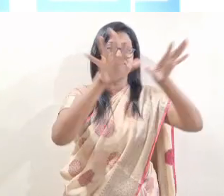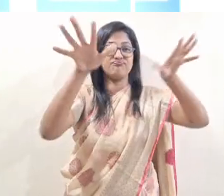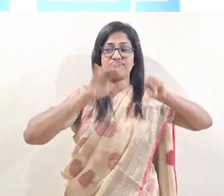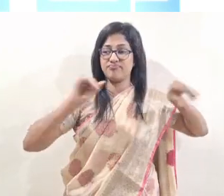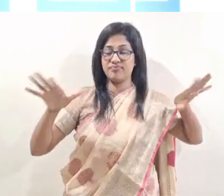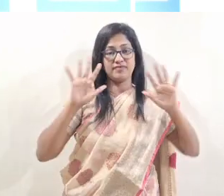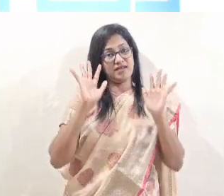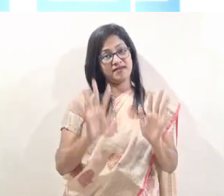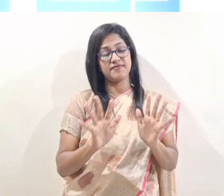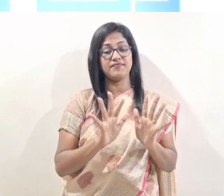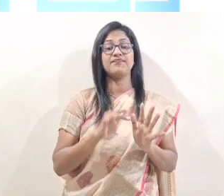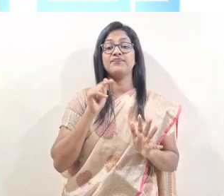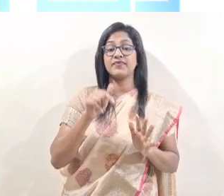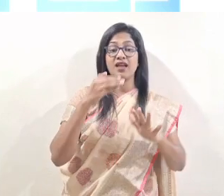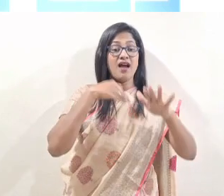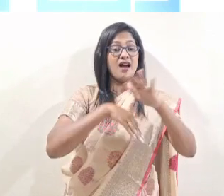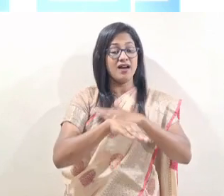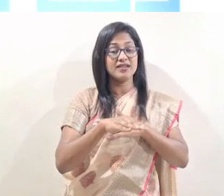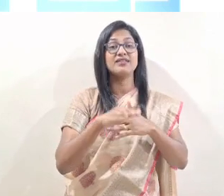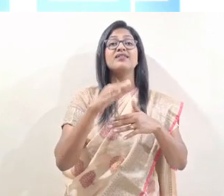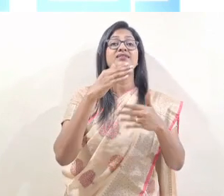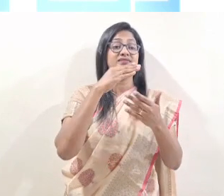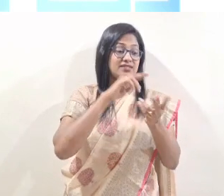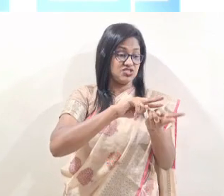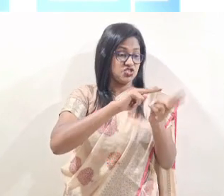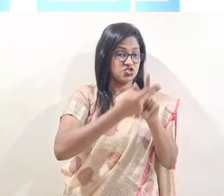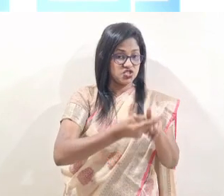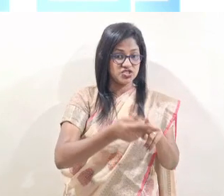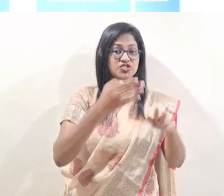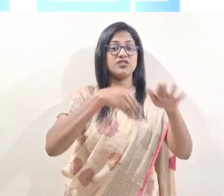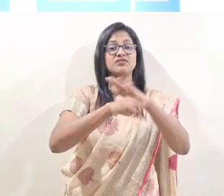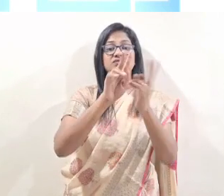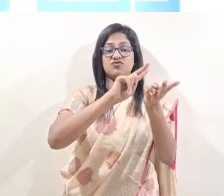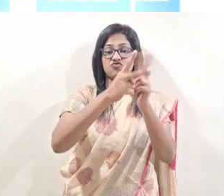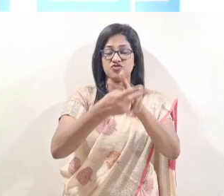of which there are interchanges. The